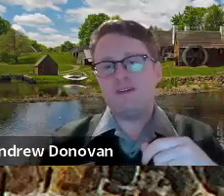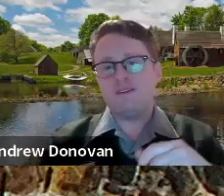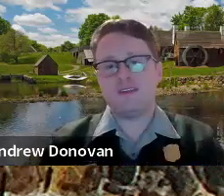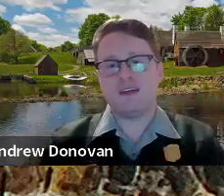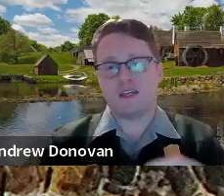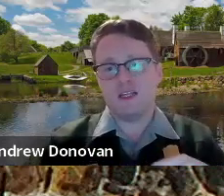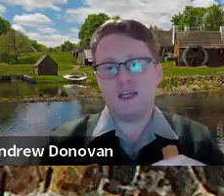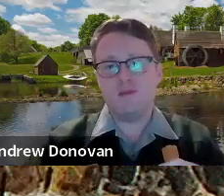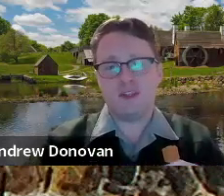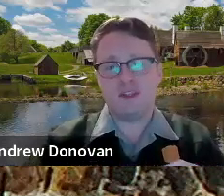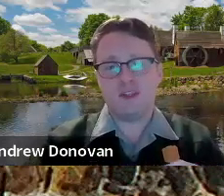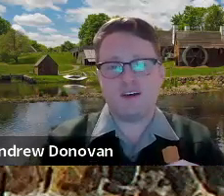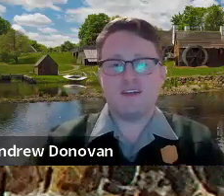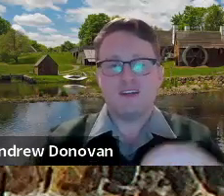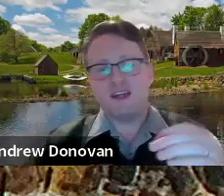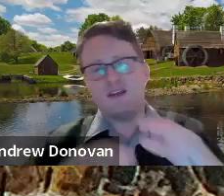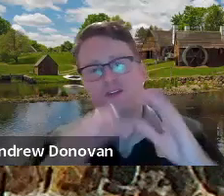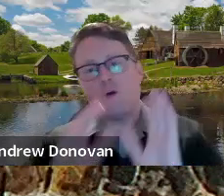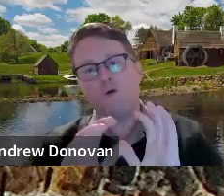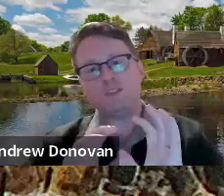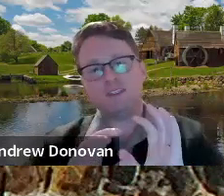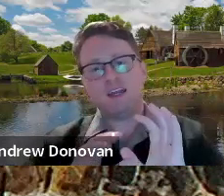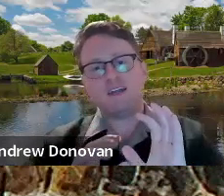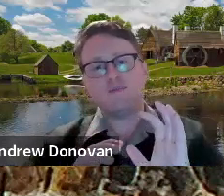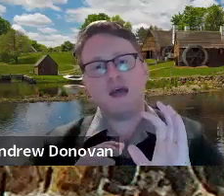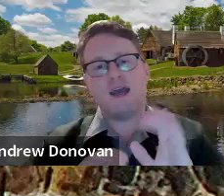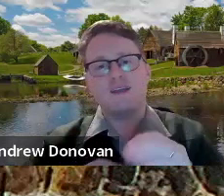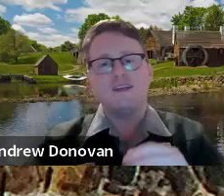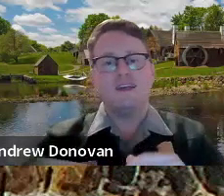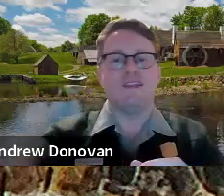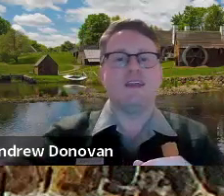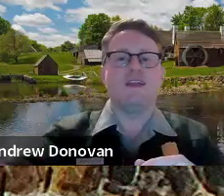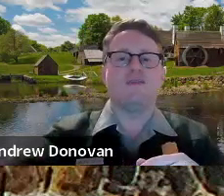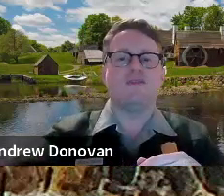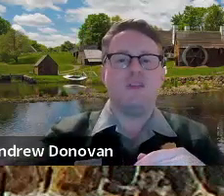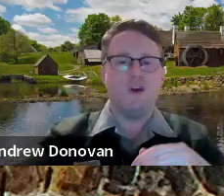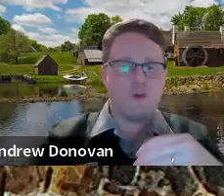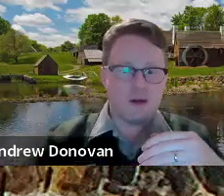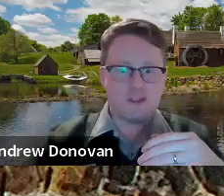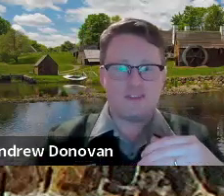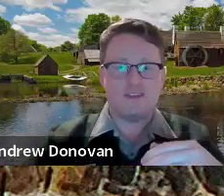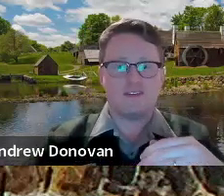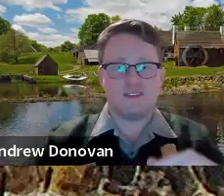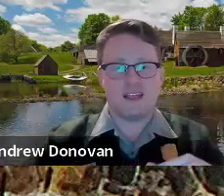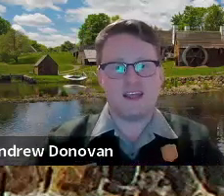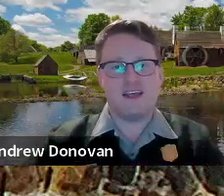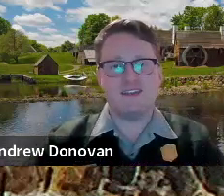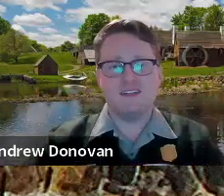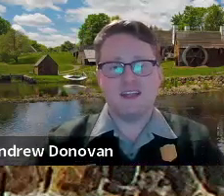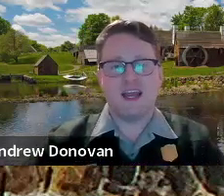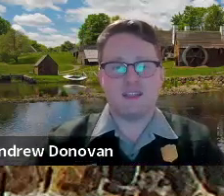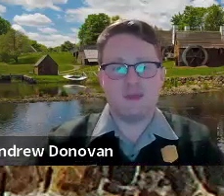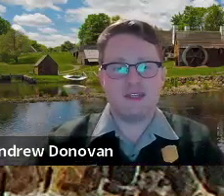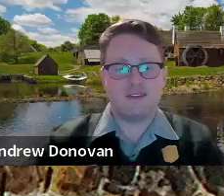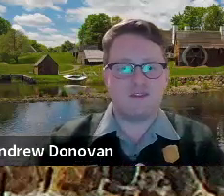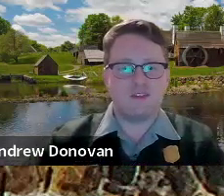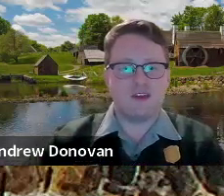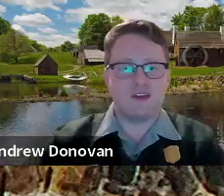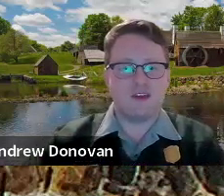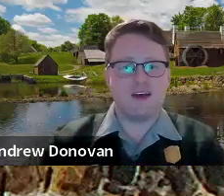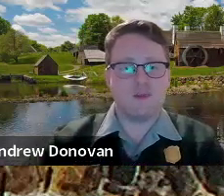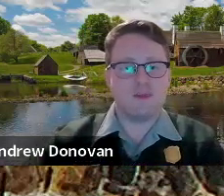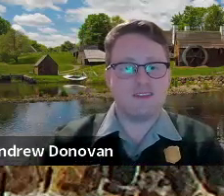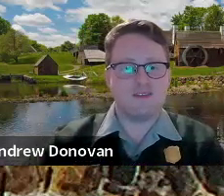going to pierce a clay plug that's holding the iron back and let it flow out into the sand at the base